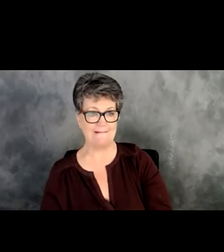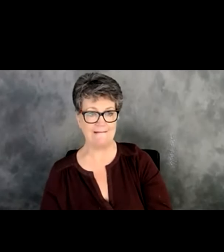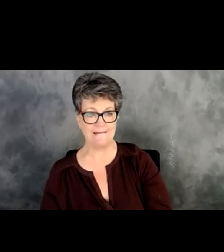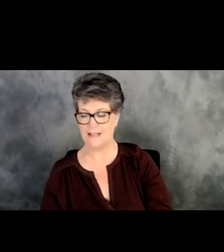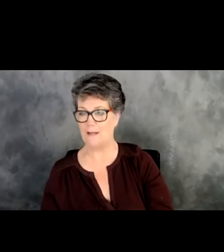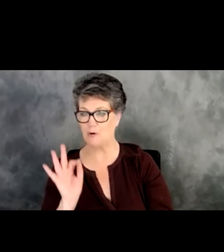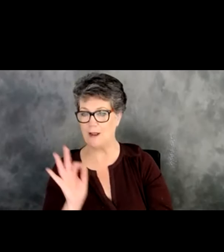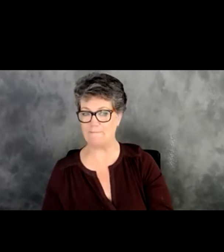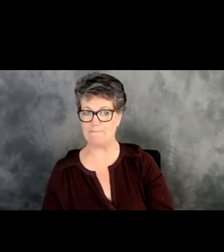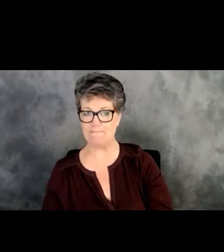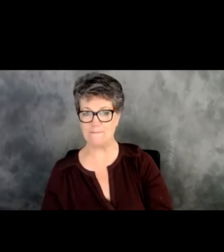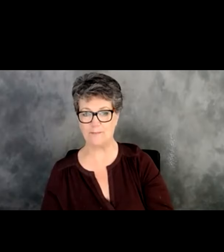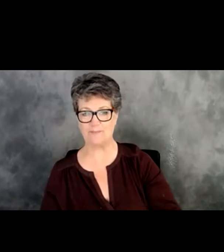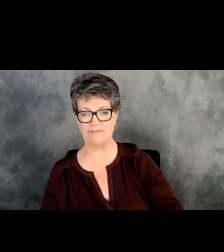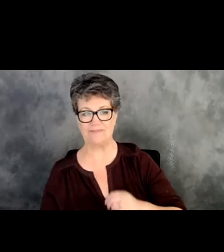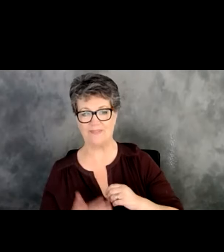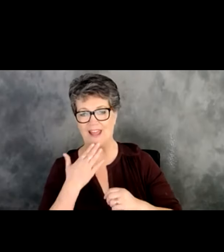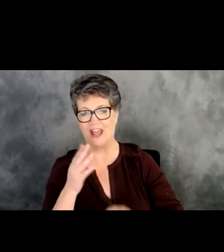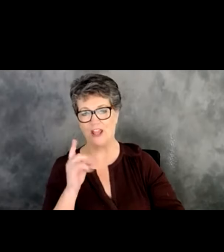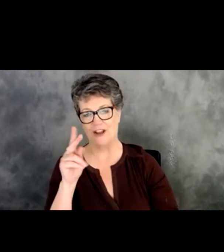Great. Thank you, Derek.